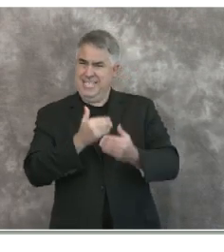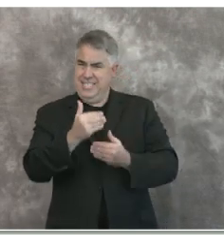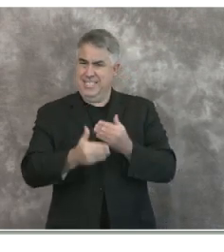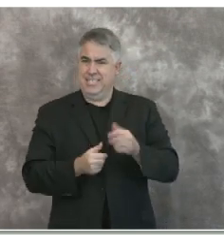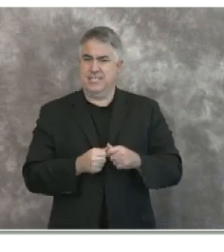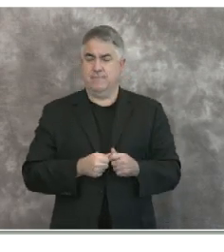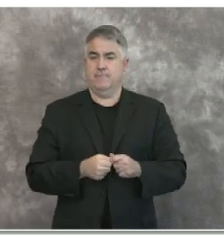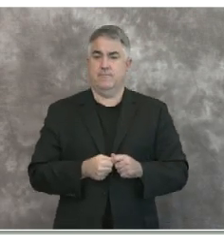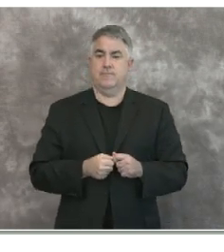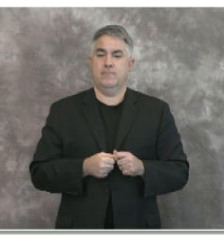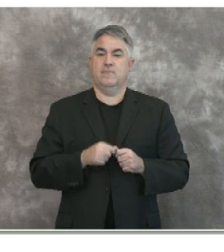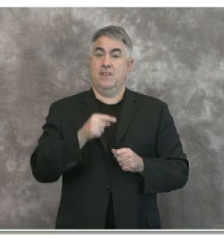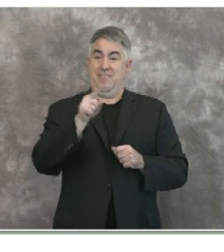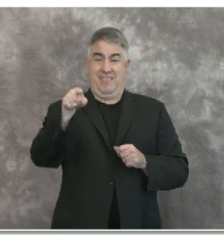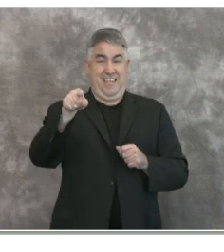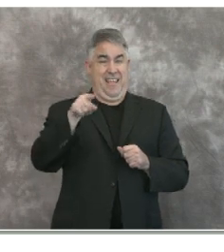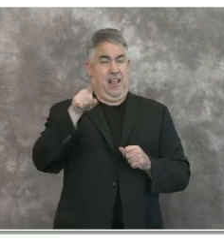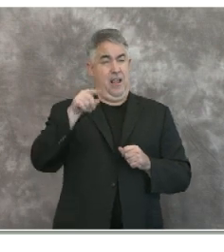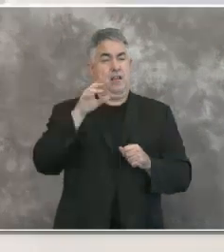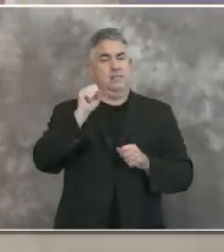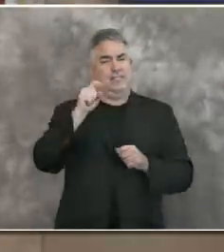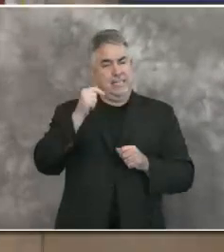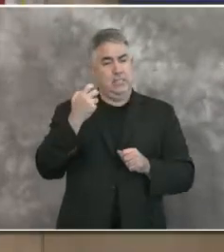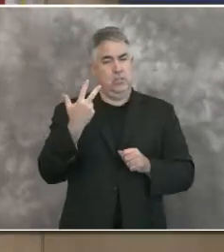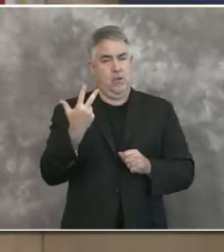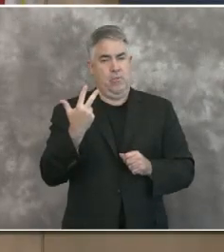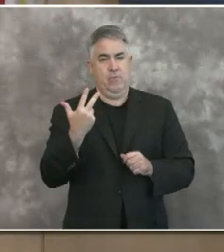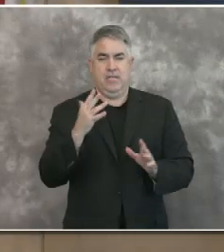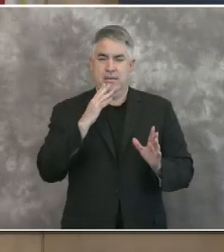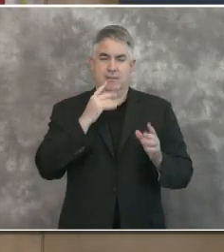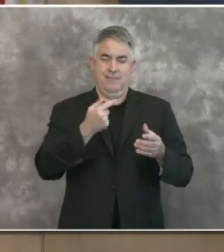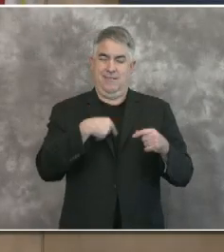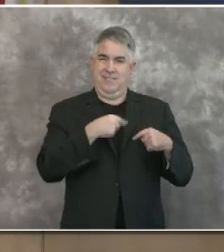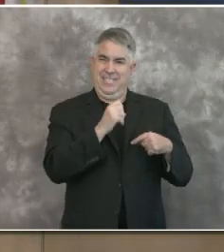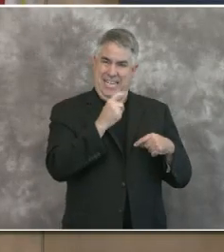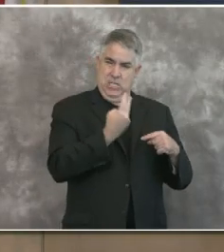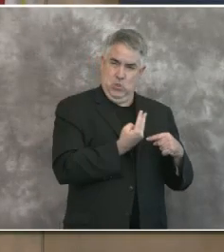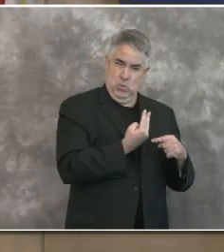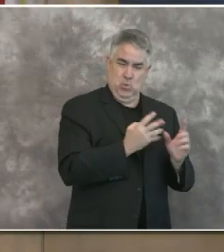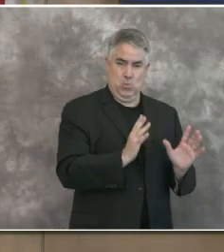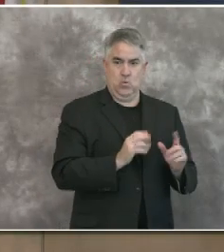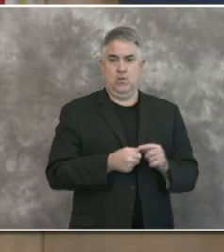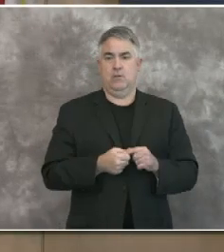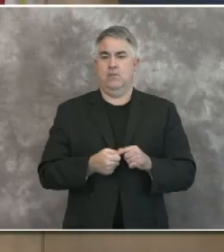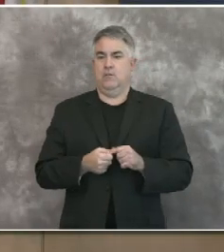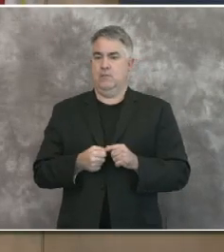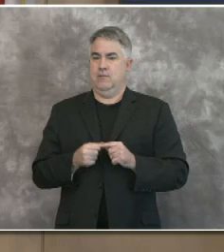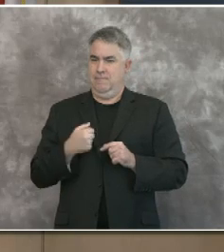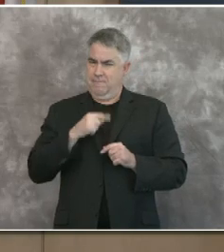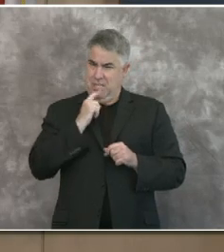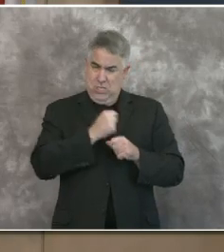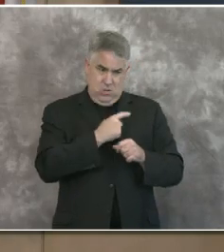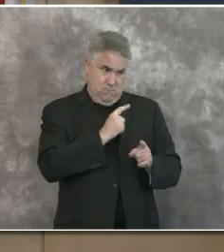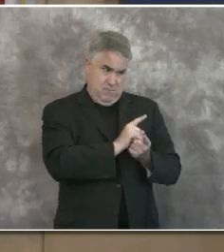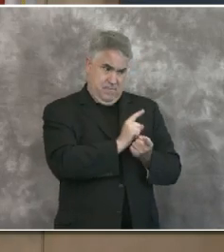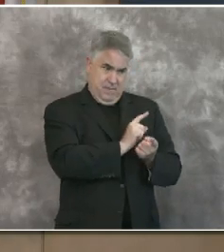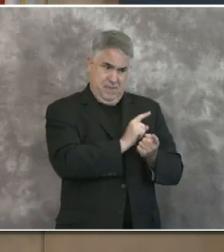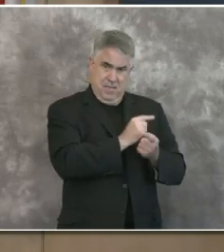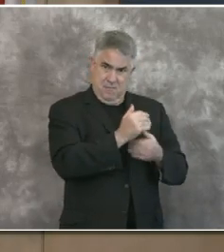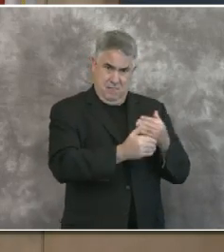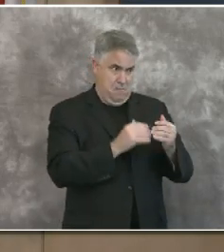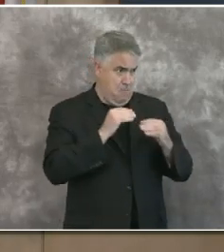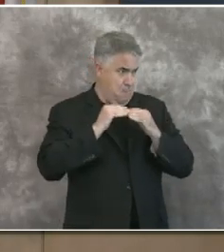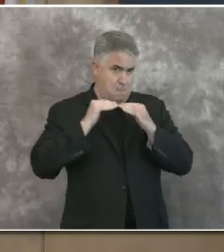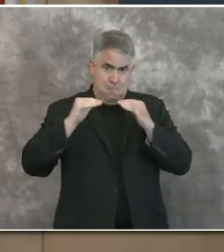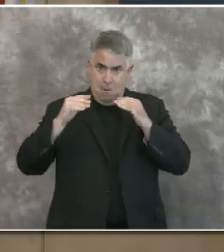important that we cannot do everything at one time. We have to take a step, monitor the impact, take another step, and